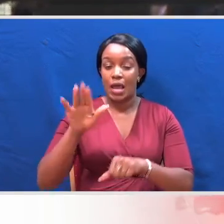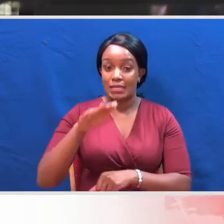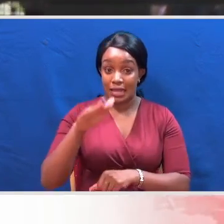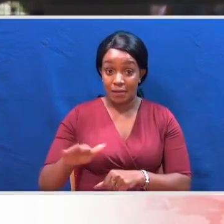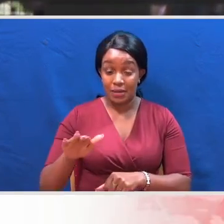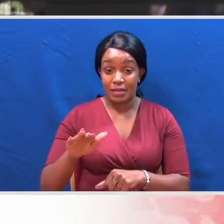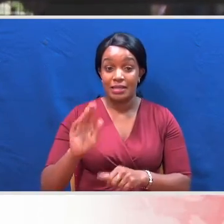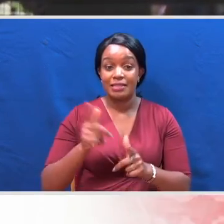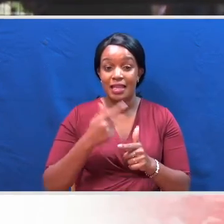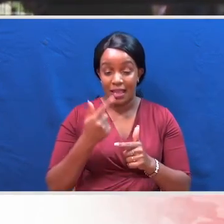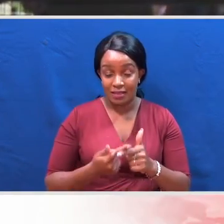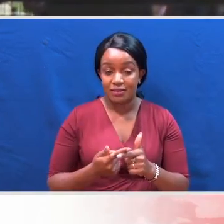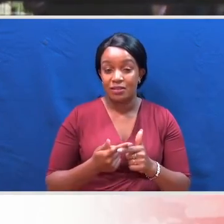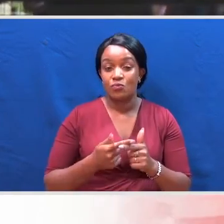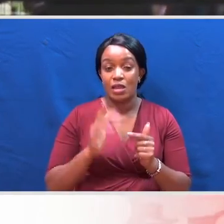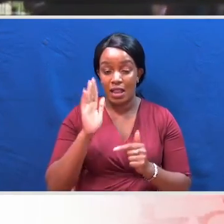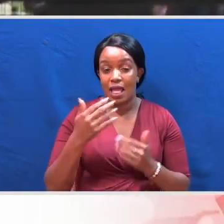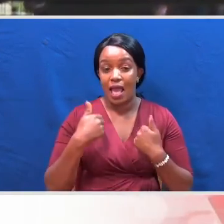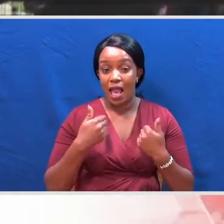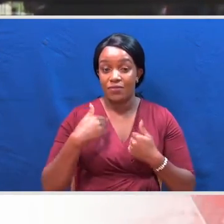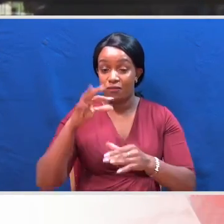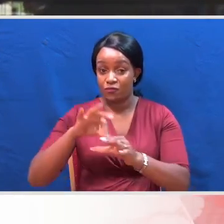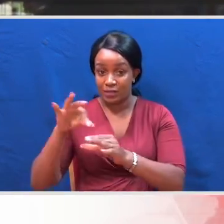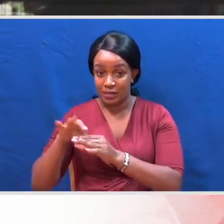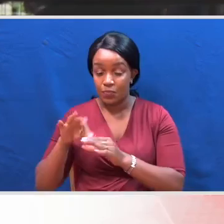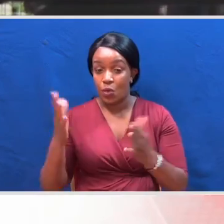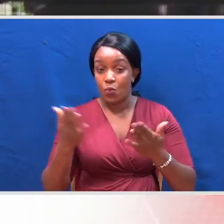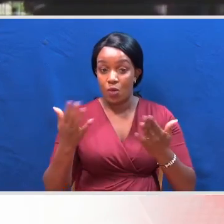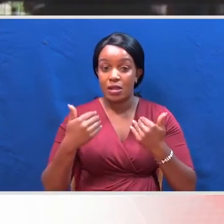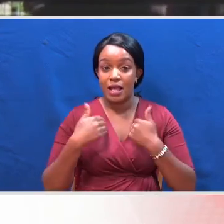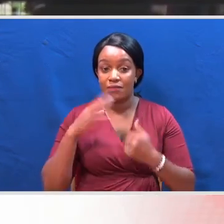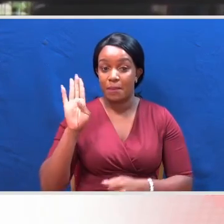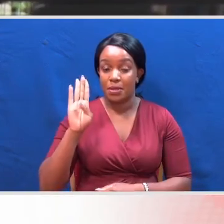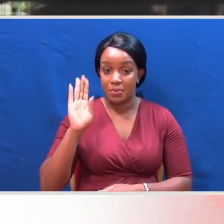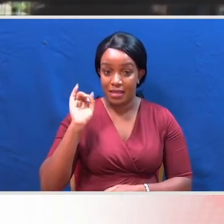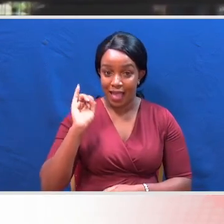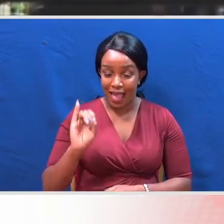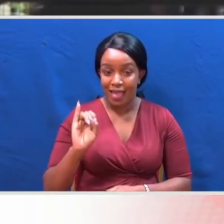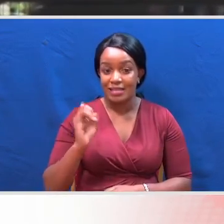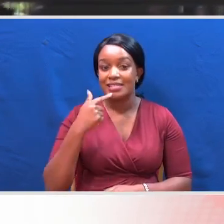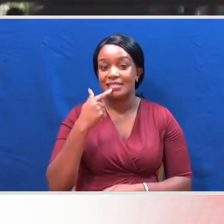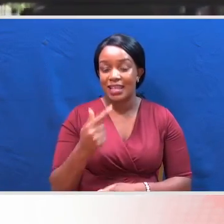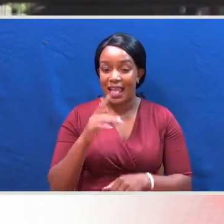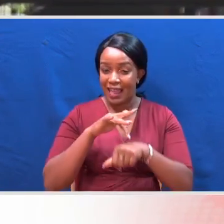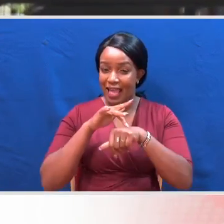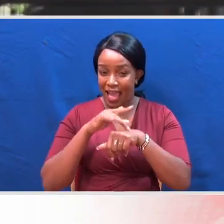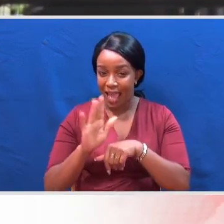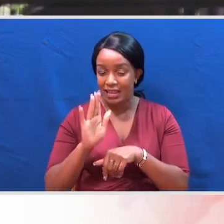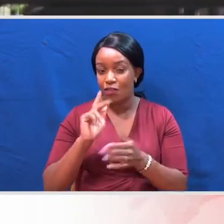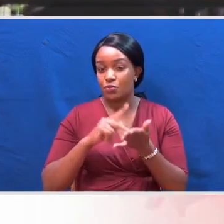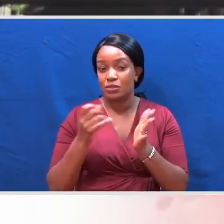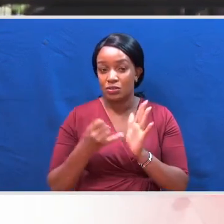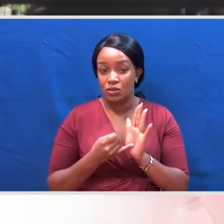its way to the referendum, which the BBS secretariat is predicting on an earlier prediction of